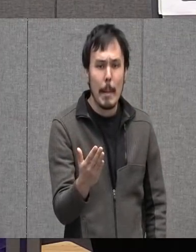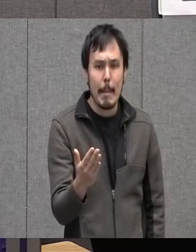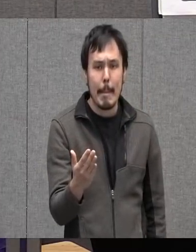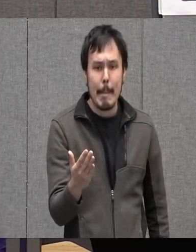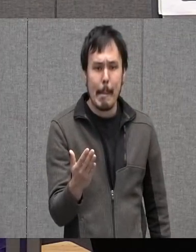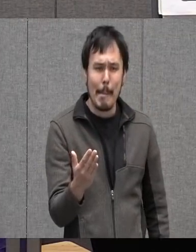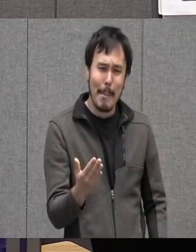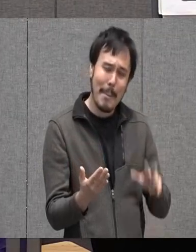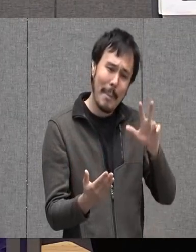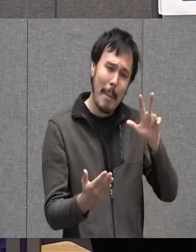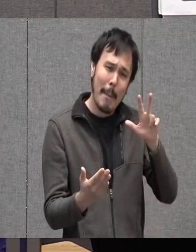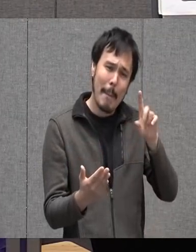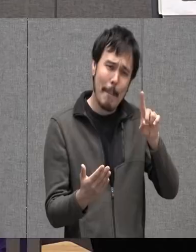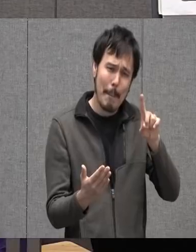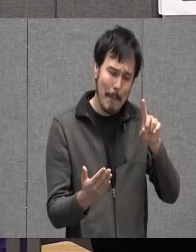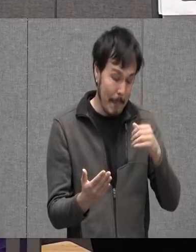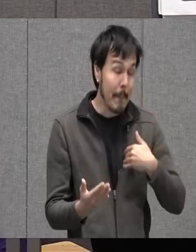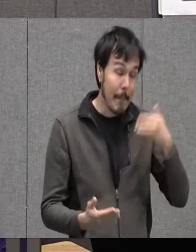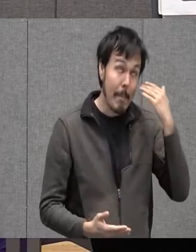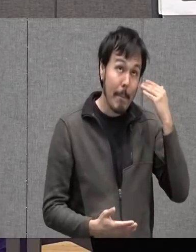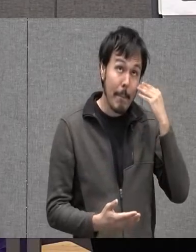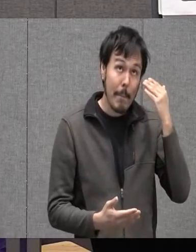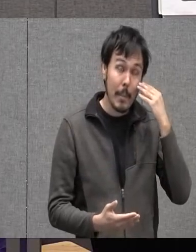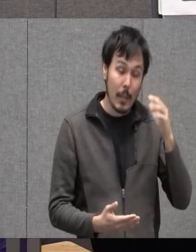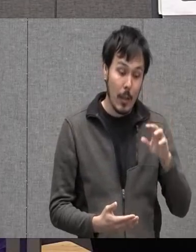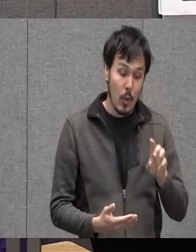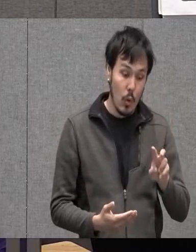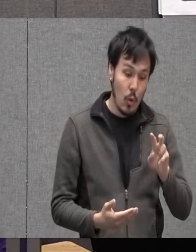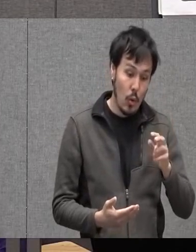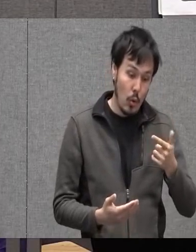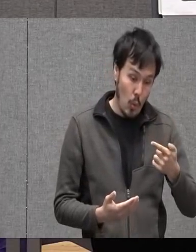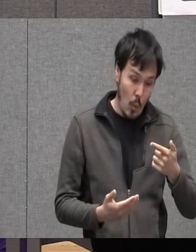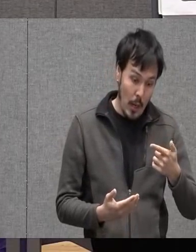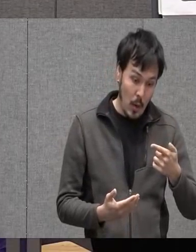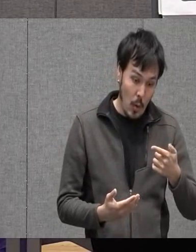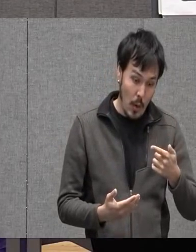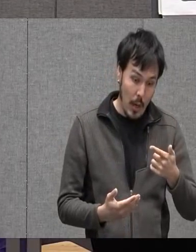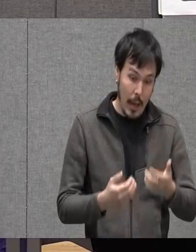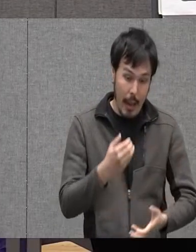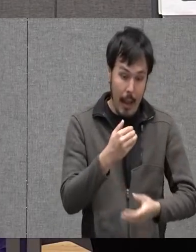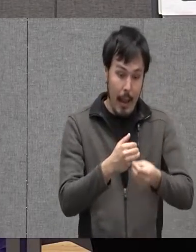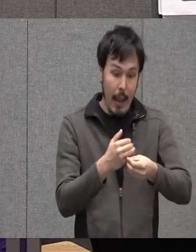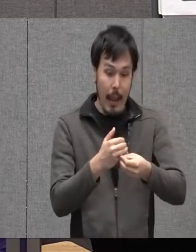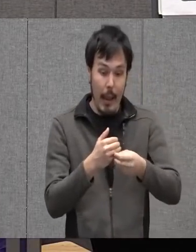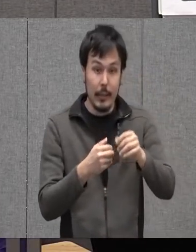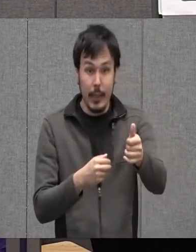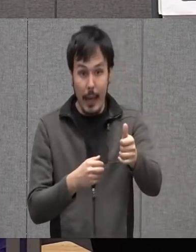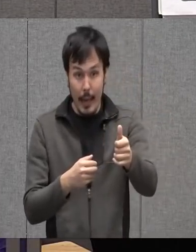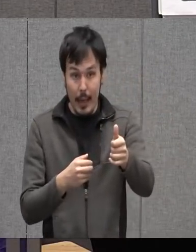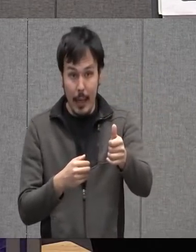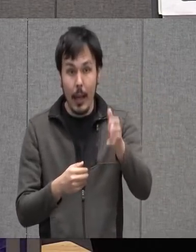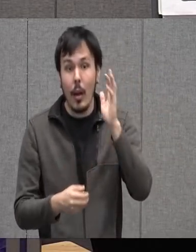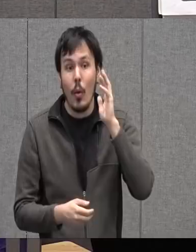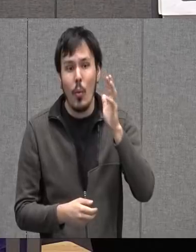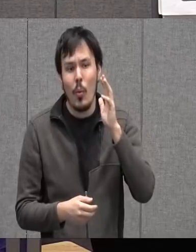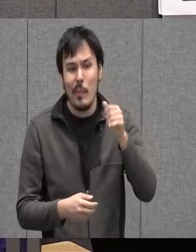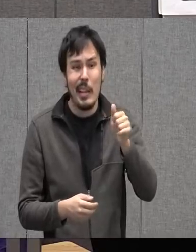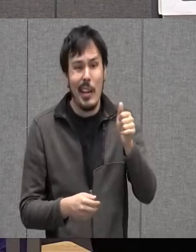It's 31. Well, I know 21, if I counted by tens, that Miss Obenchain had talked about, that it would be just 10